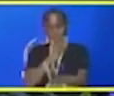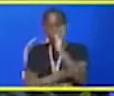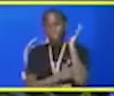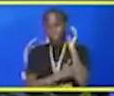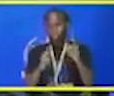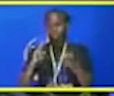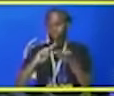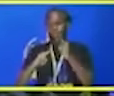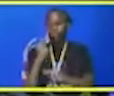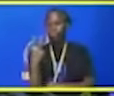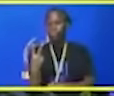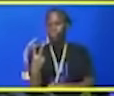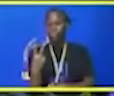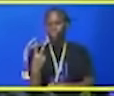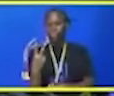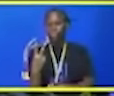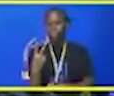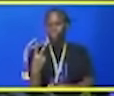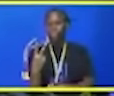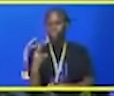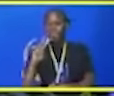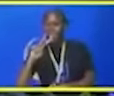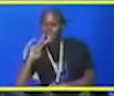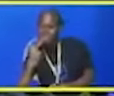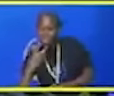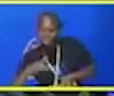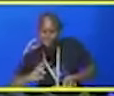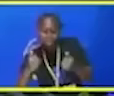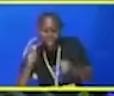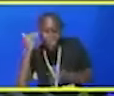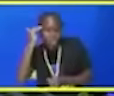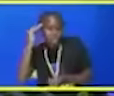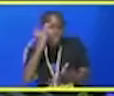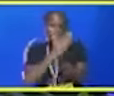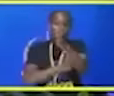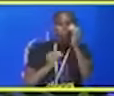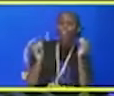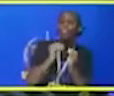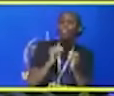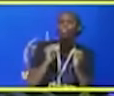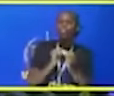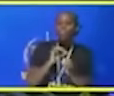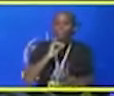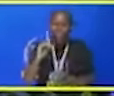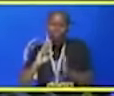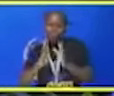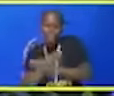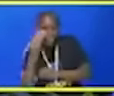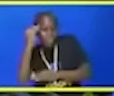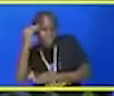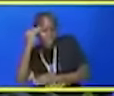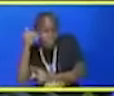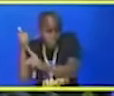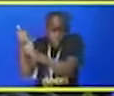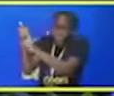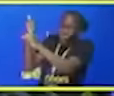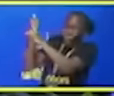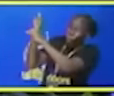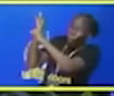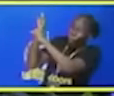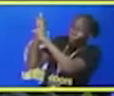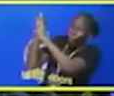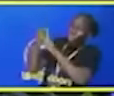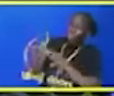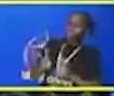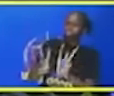Number two, the second way we know God is by knowing his ways.